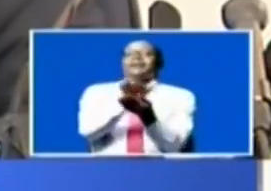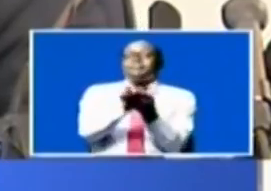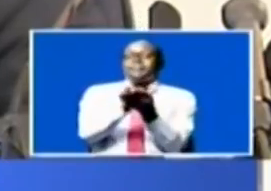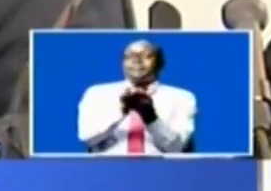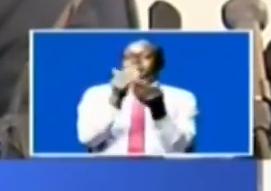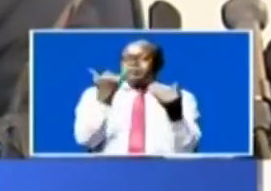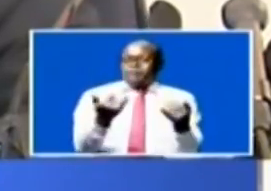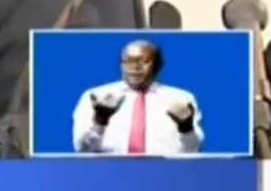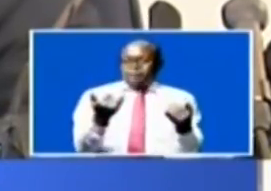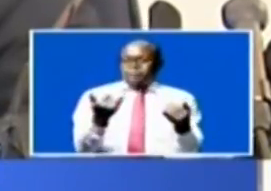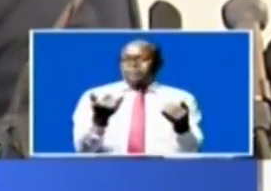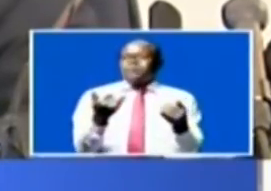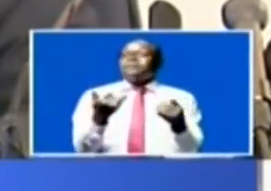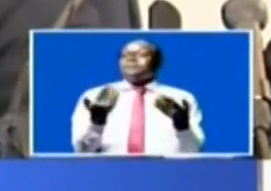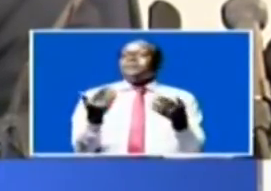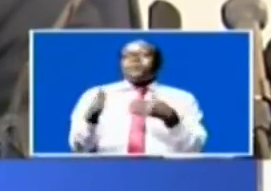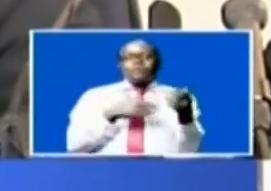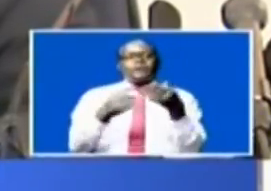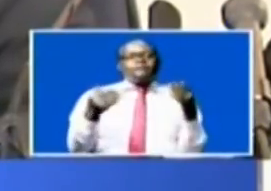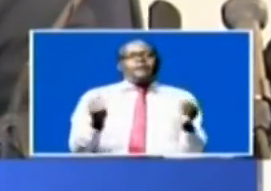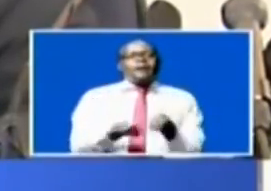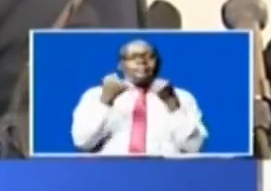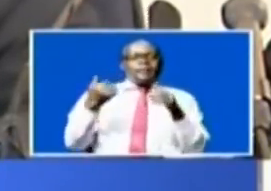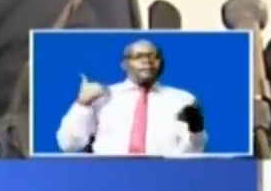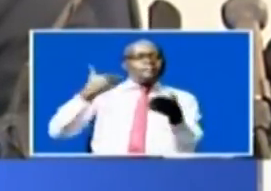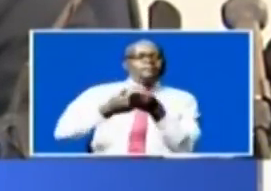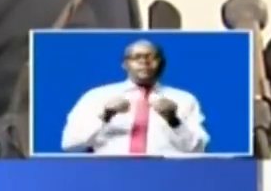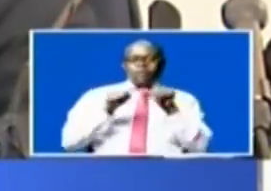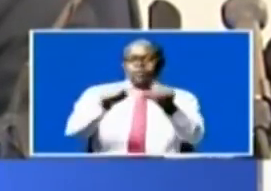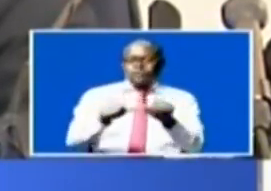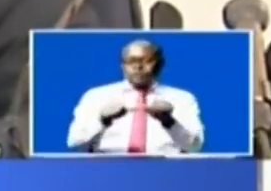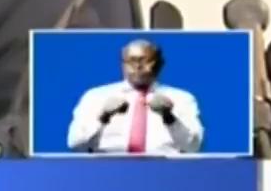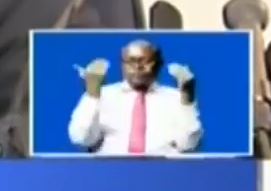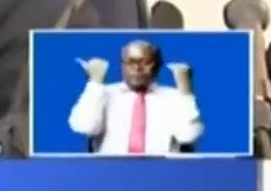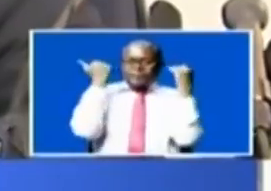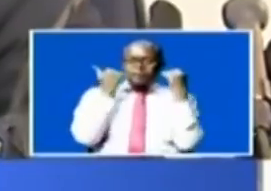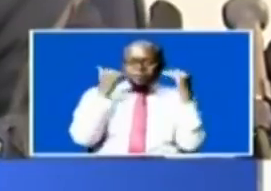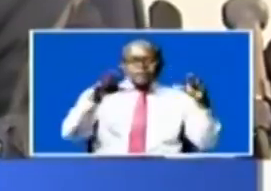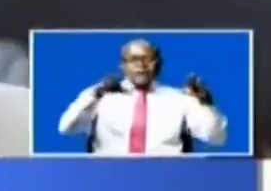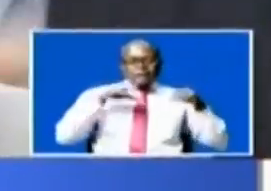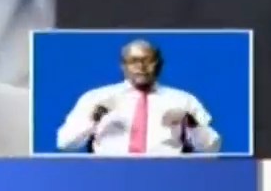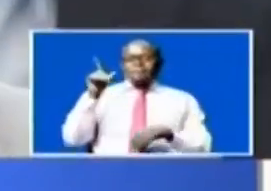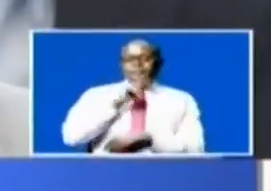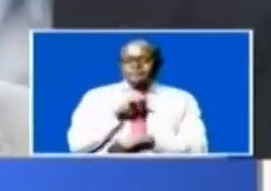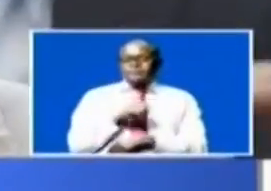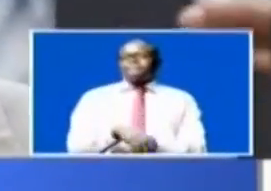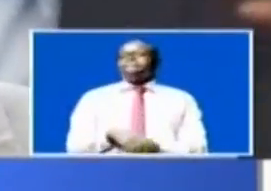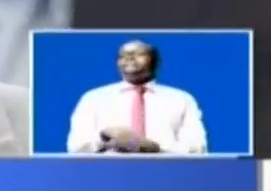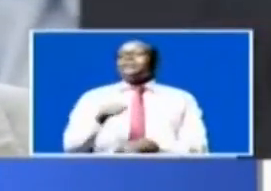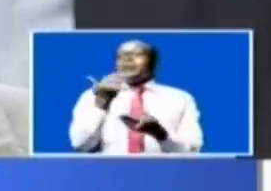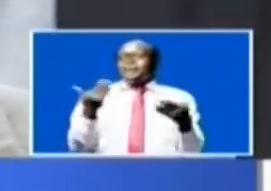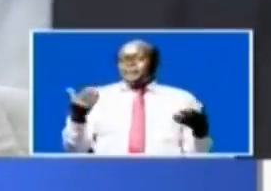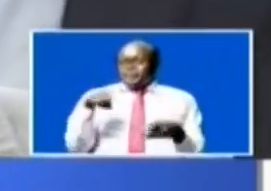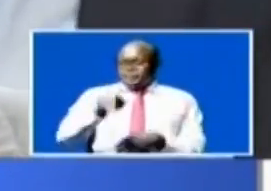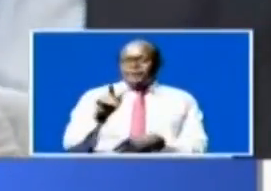reached, that the status quo shall be maintained in respect of any orders the Court had made so far. Among other things,